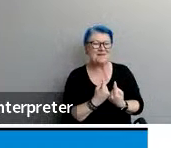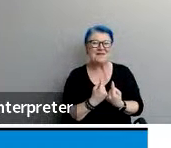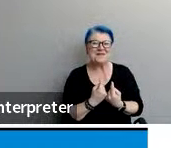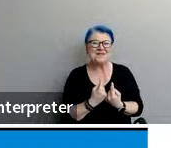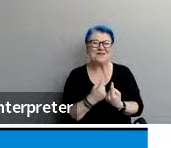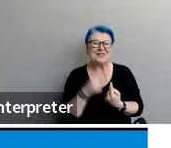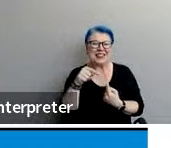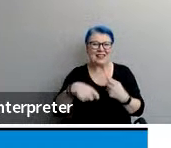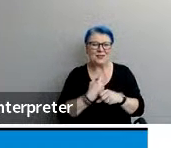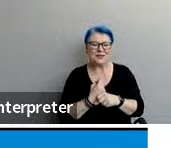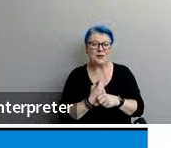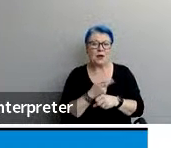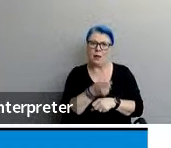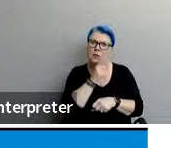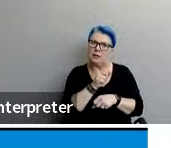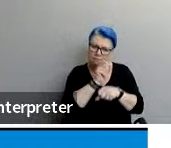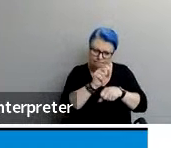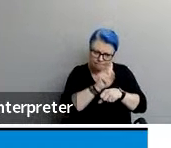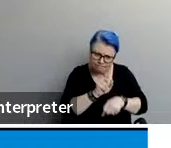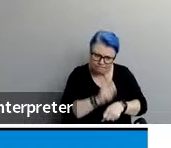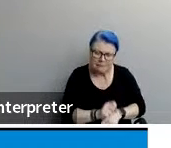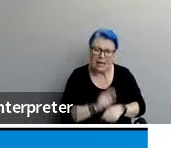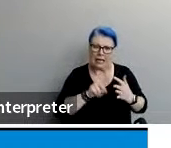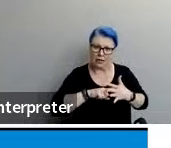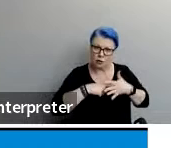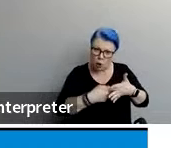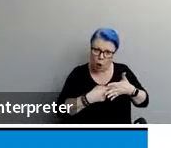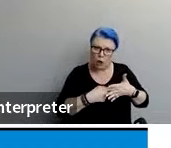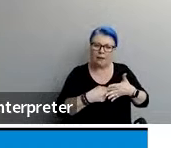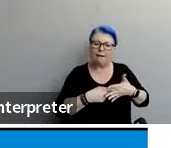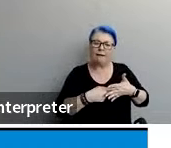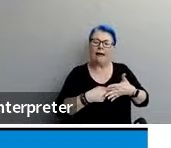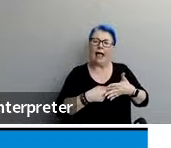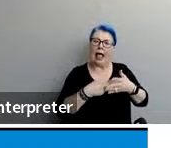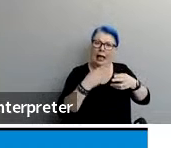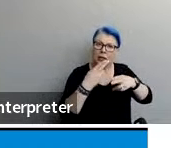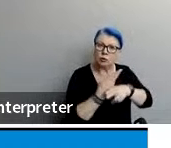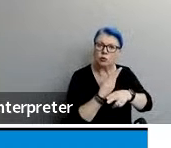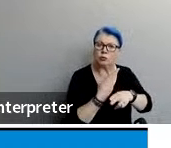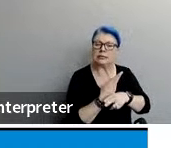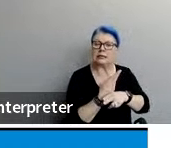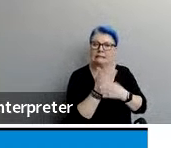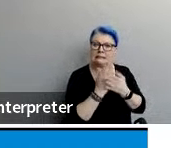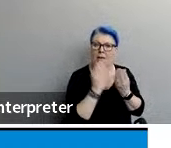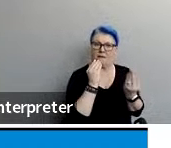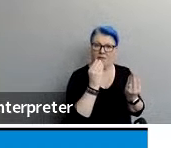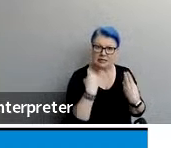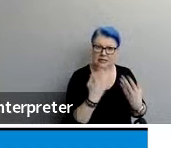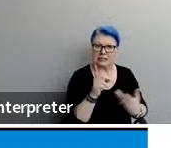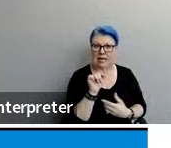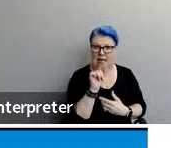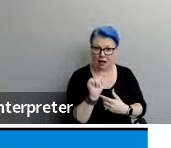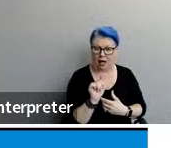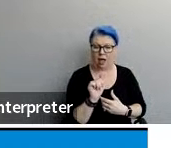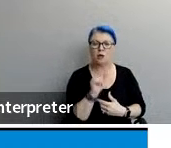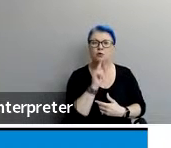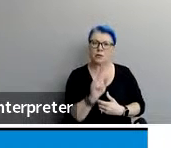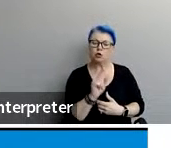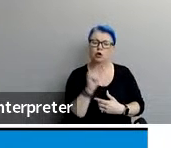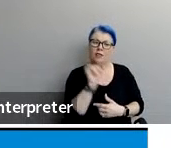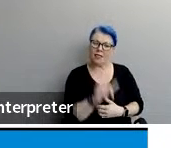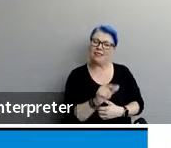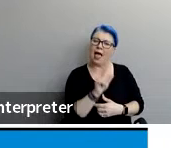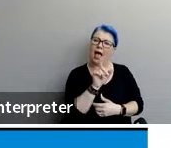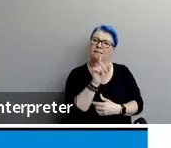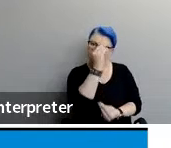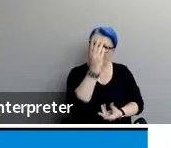So they're really working through getting started and integrating some of the data in order then to make it actionable and